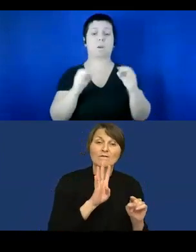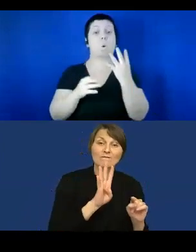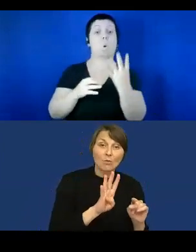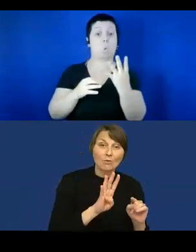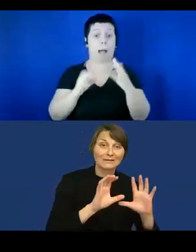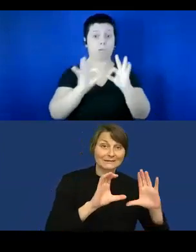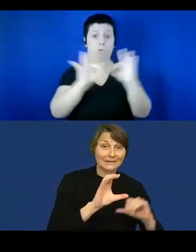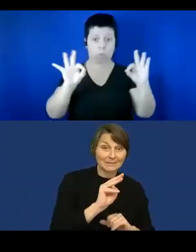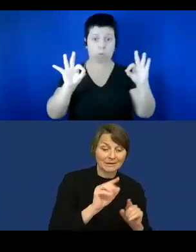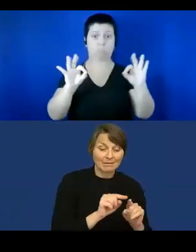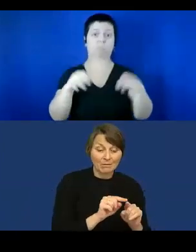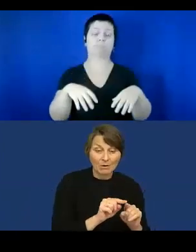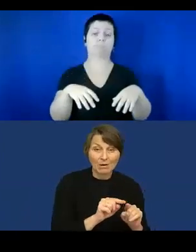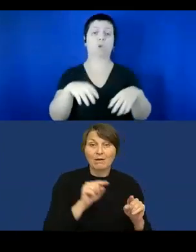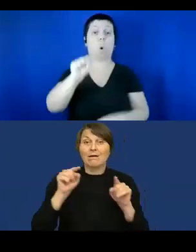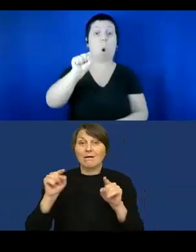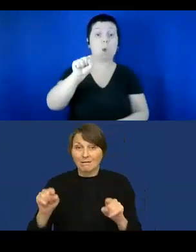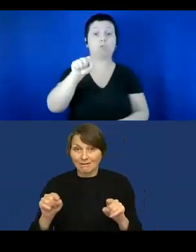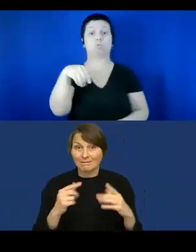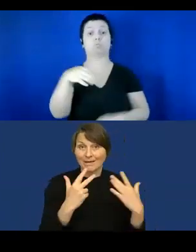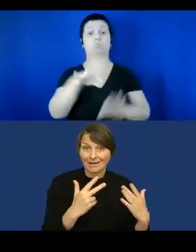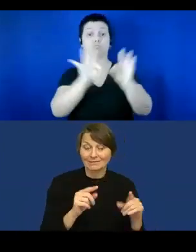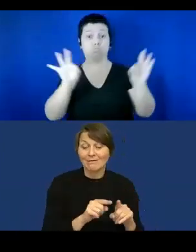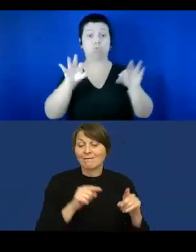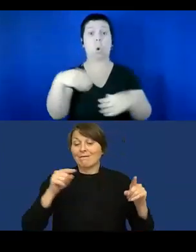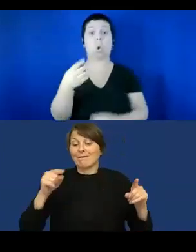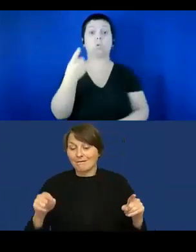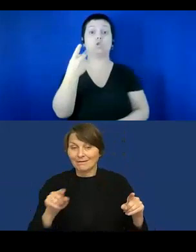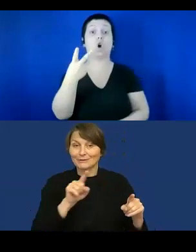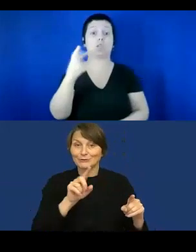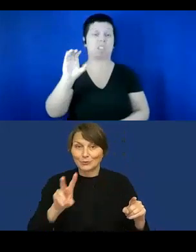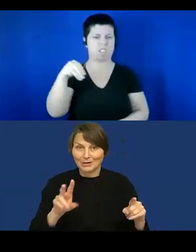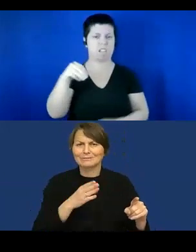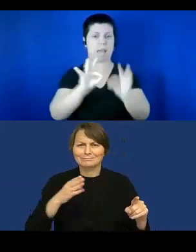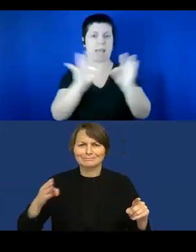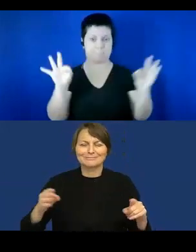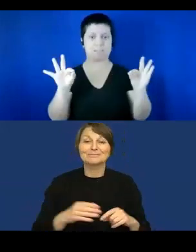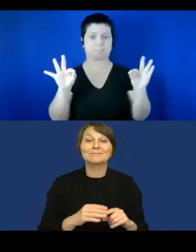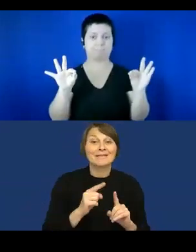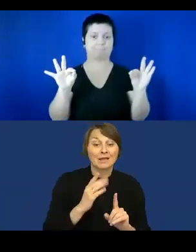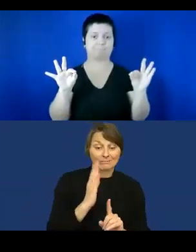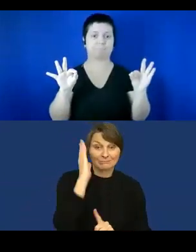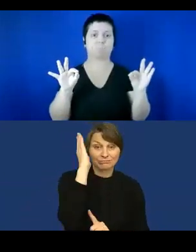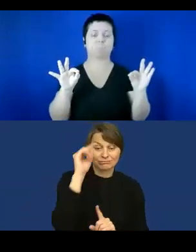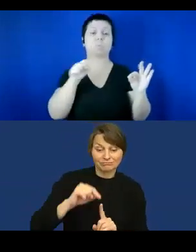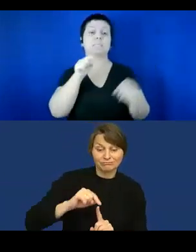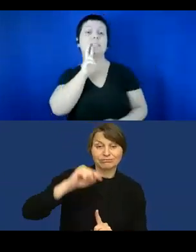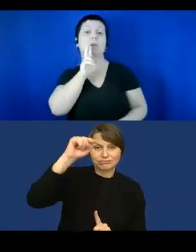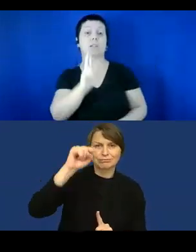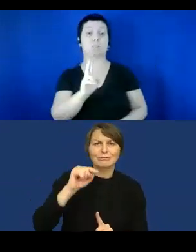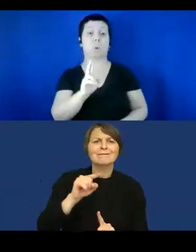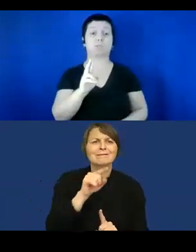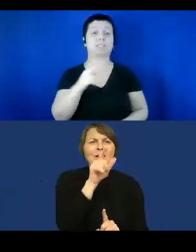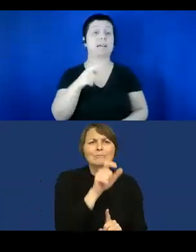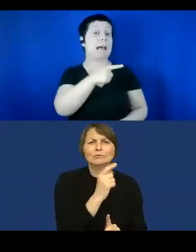centimeter. On the vertical axis, there is the response by the participants. And this is not a response in centimeters, this is